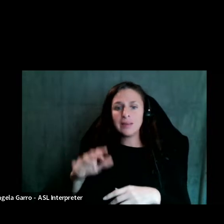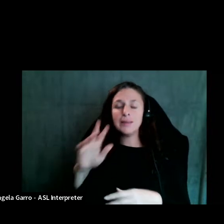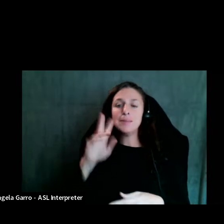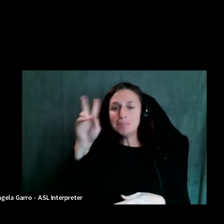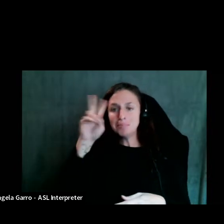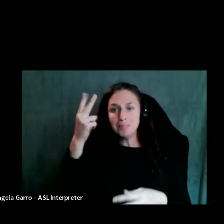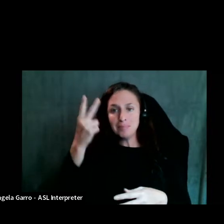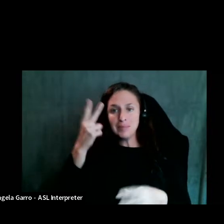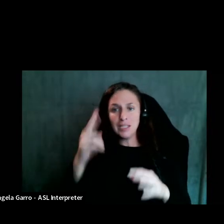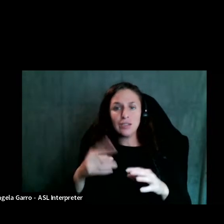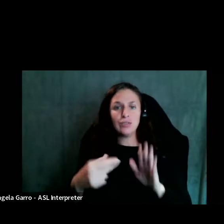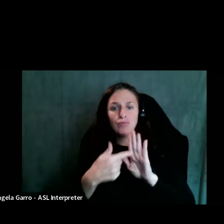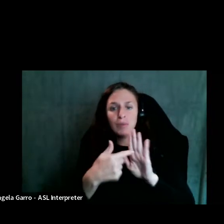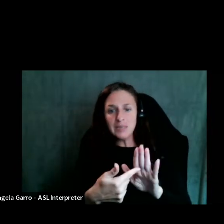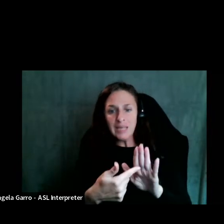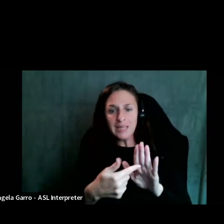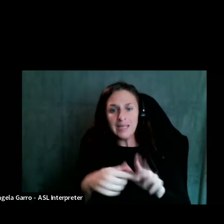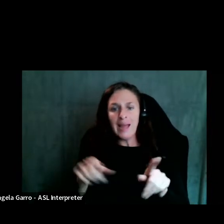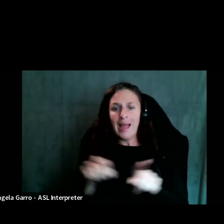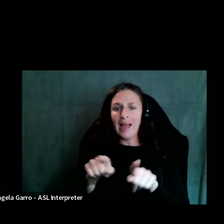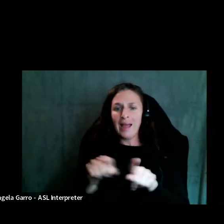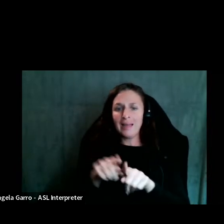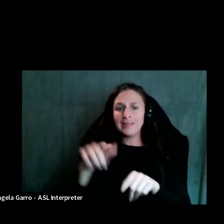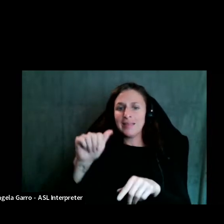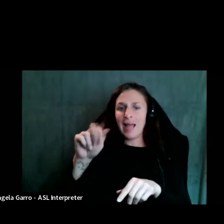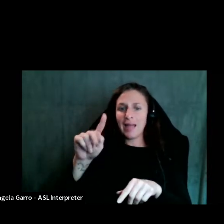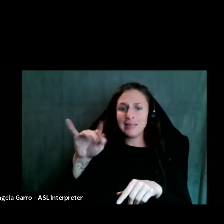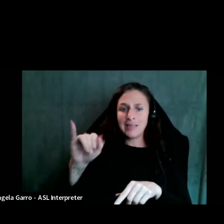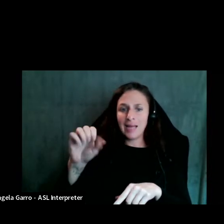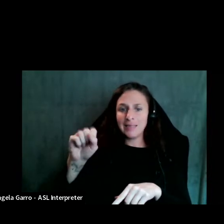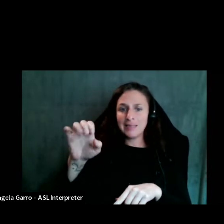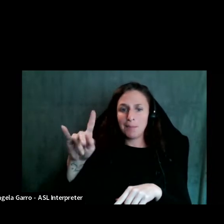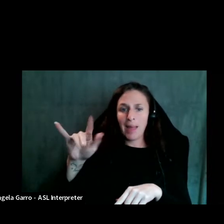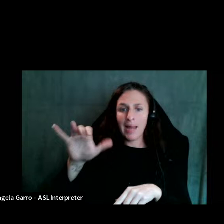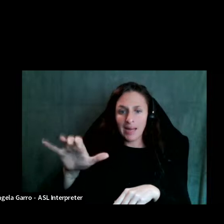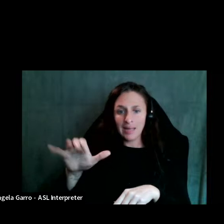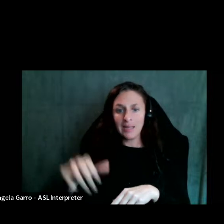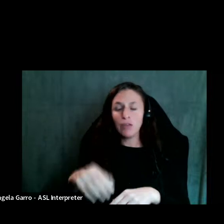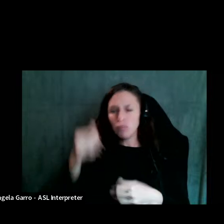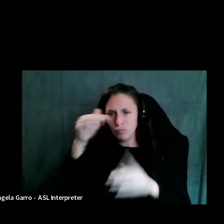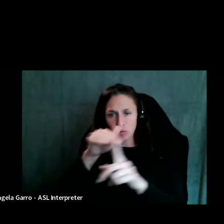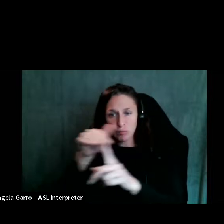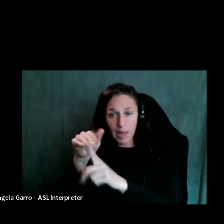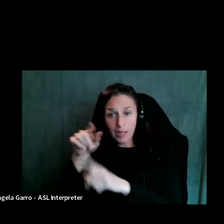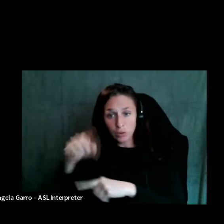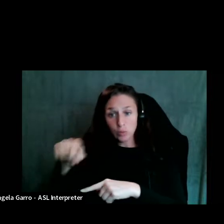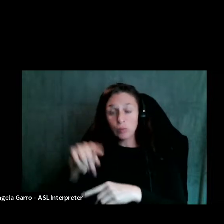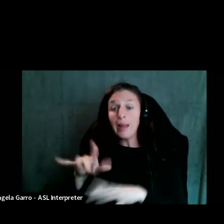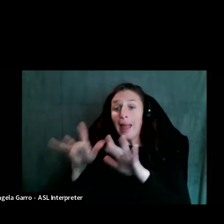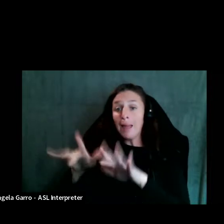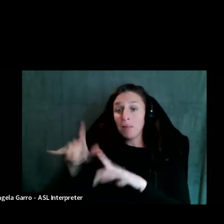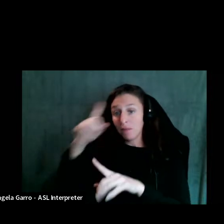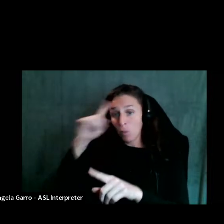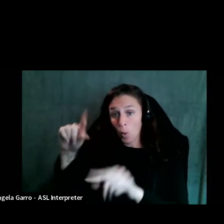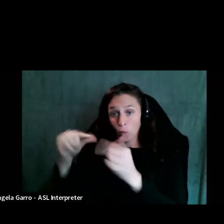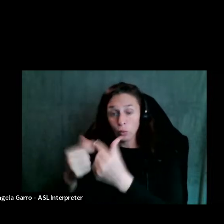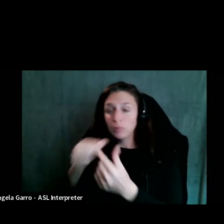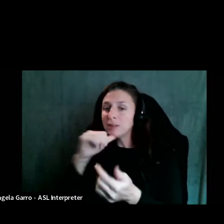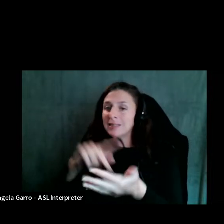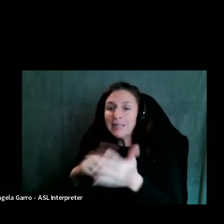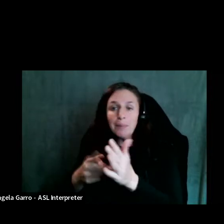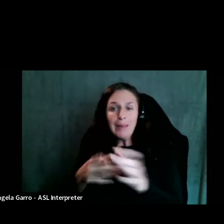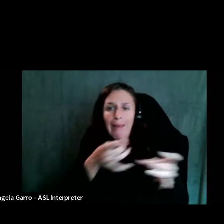commentators as anti-Semitic. Let me remind you that empathy for one group does not equal hate for